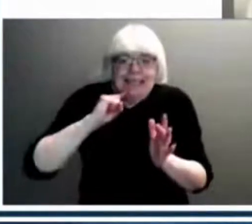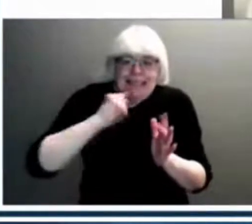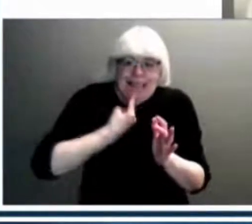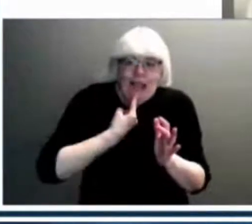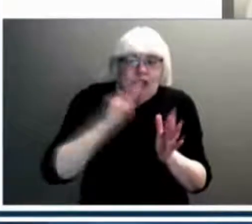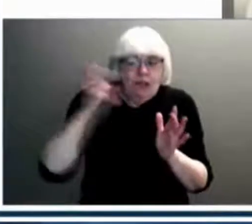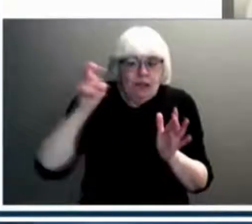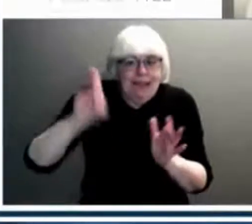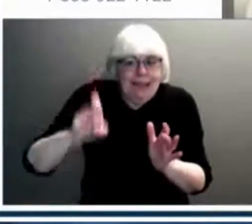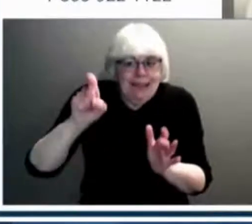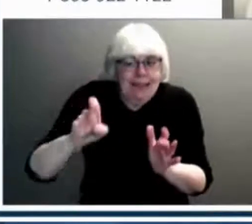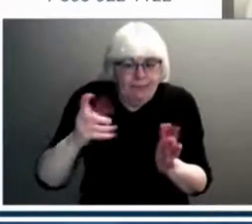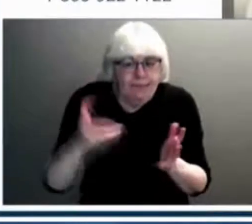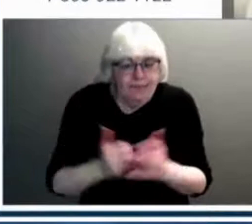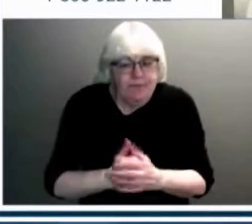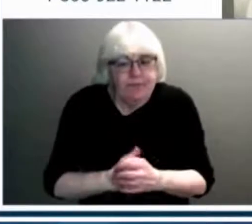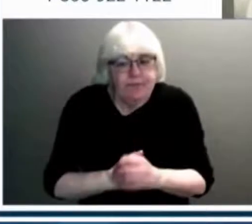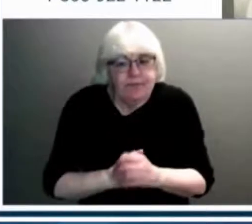Go ahead, Alicia.